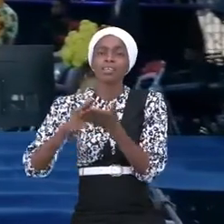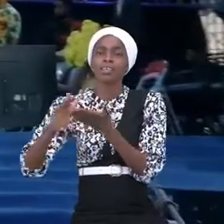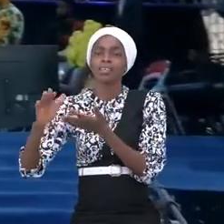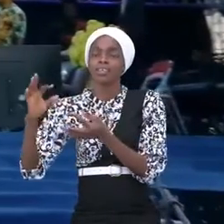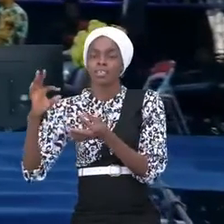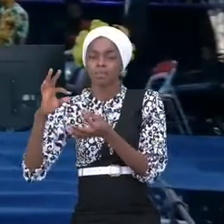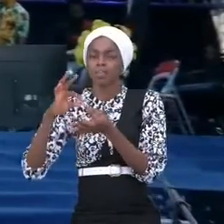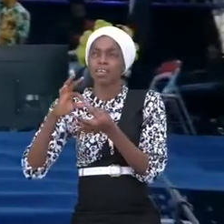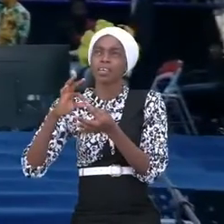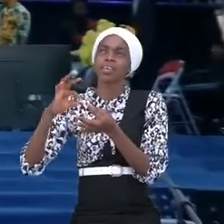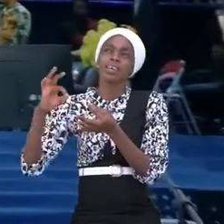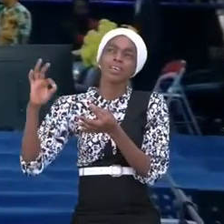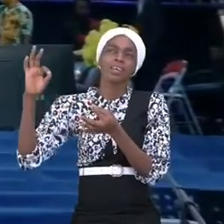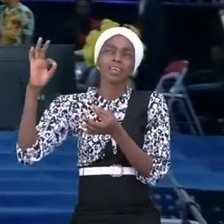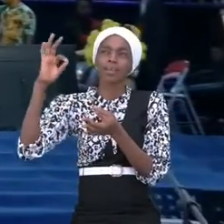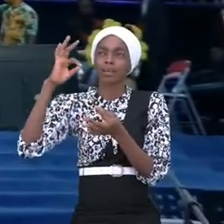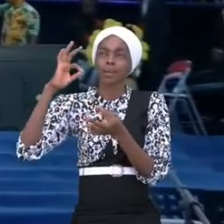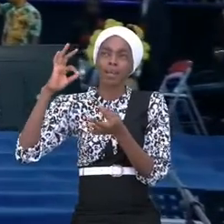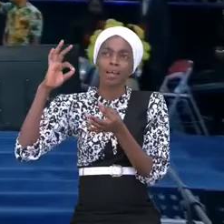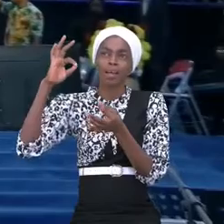Holy